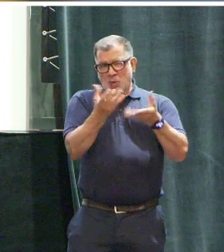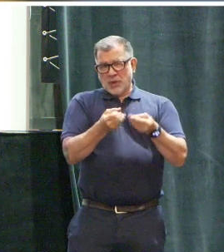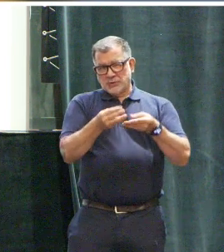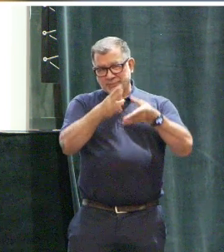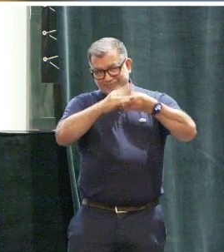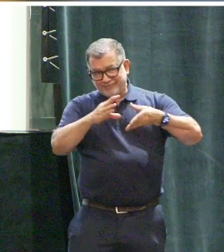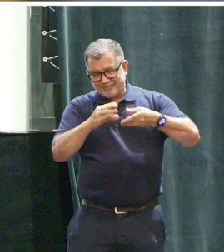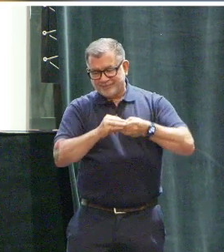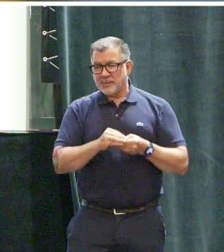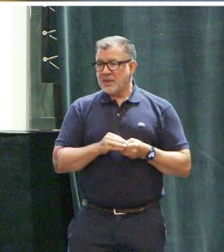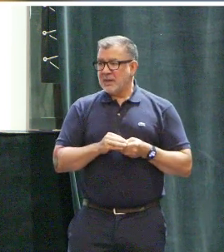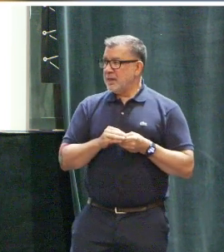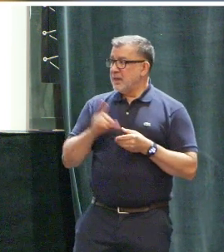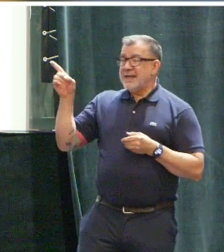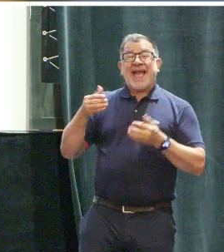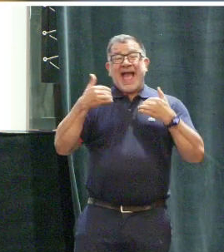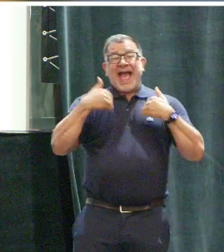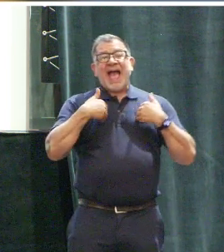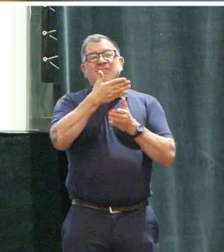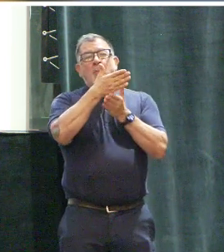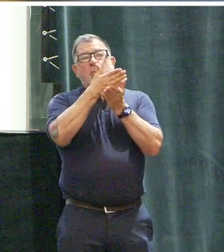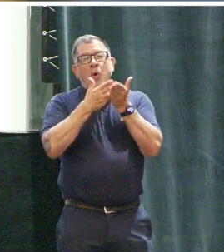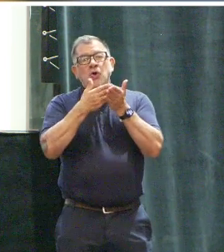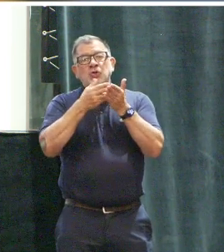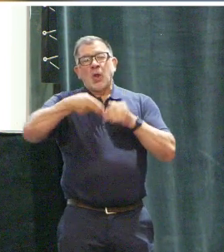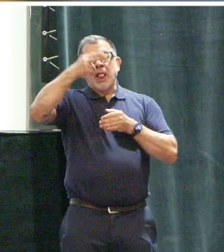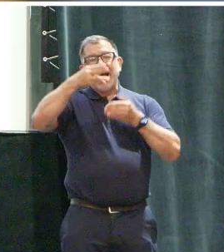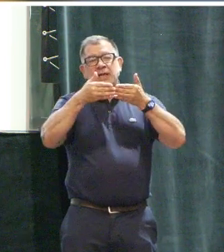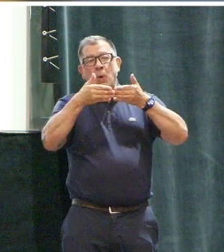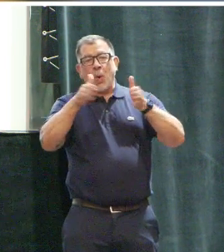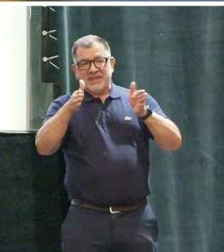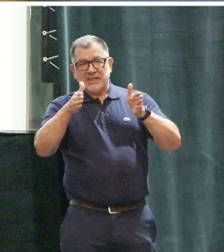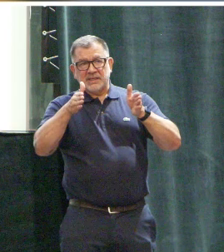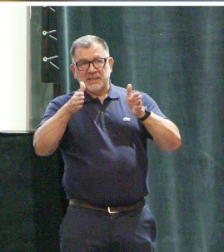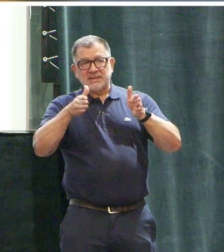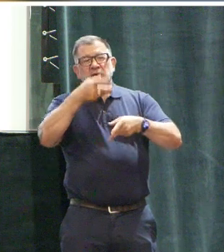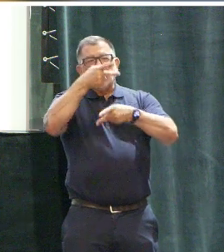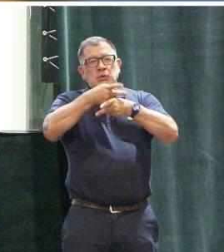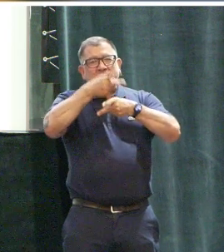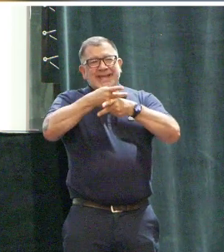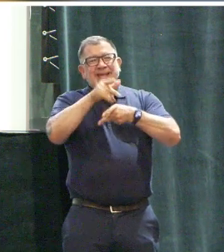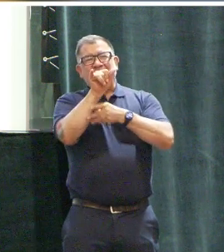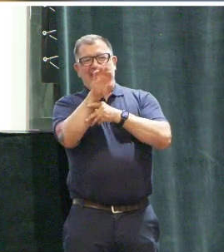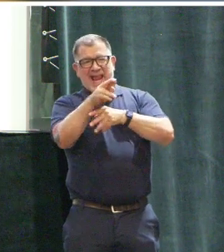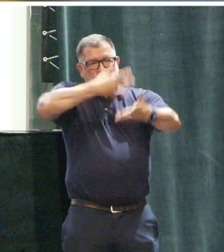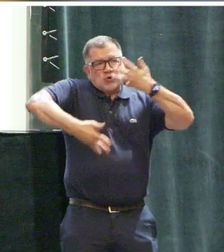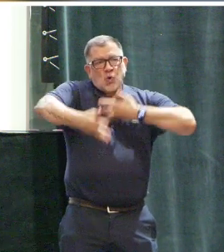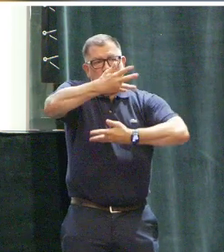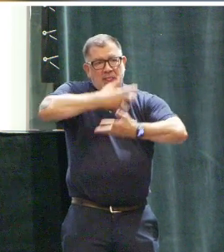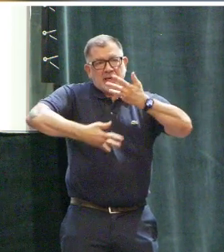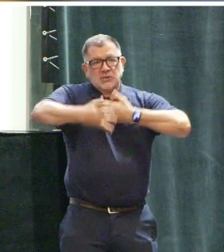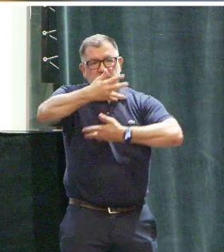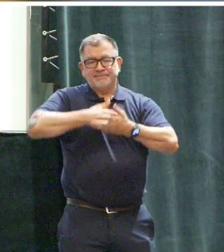Regatta, we have partial height openings in the wall to maintain some views and air circulation between the